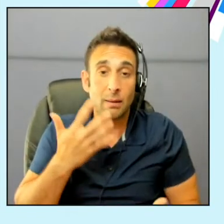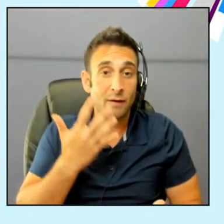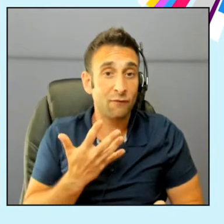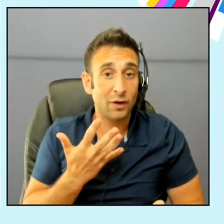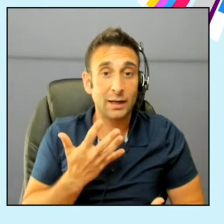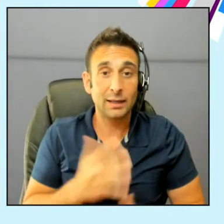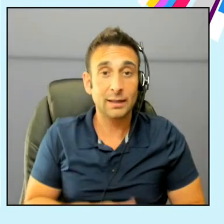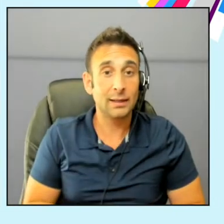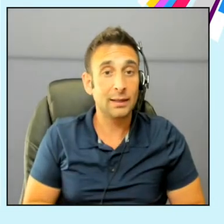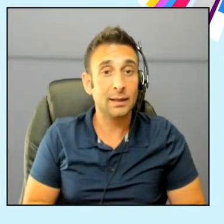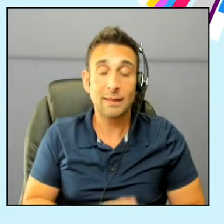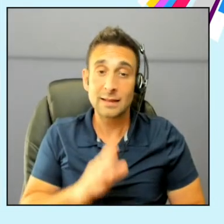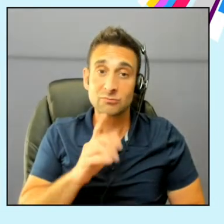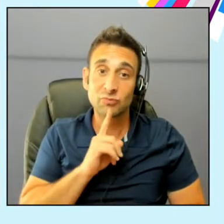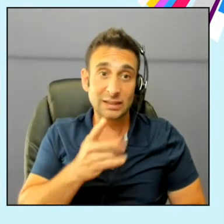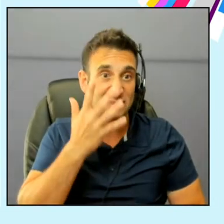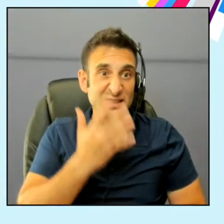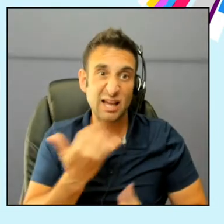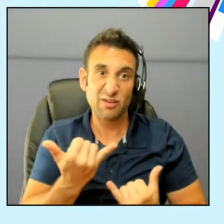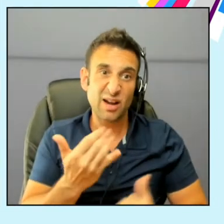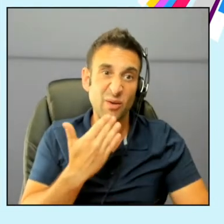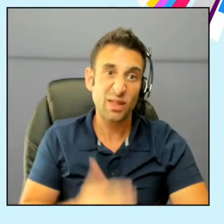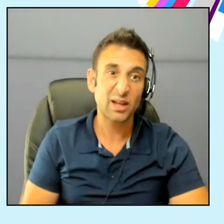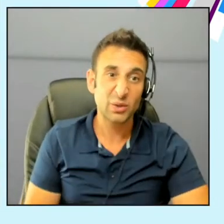state of affairs right now. Thank you.